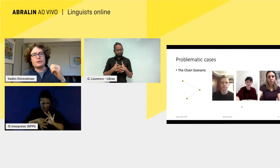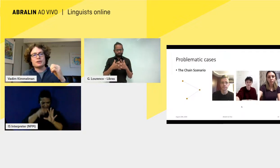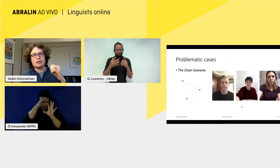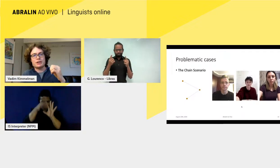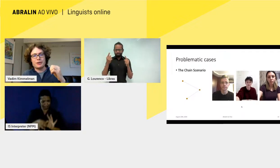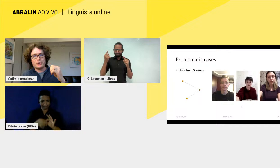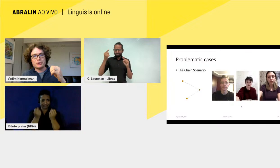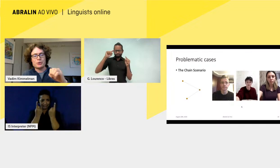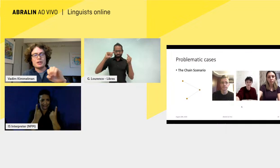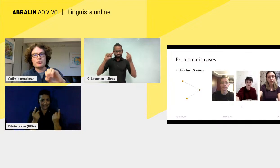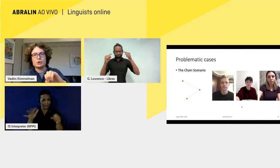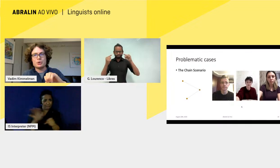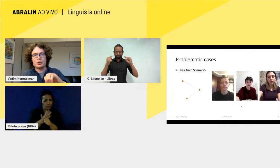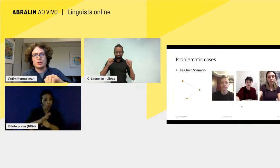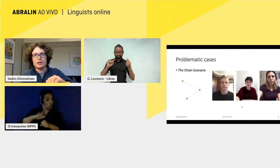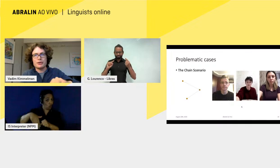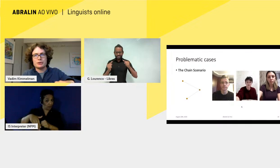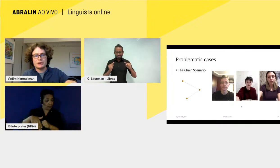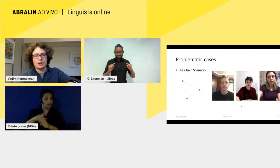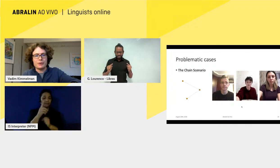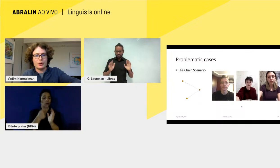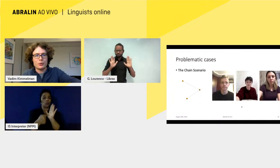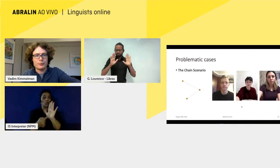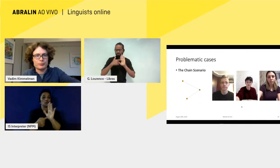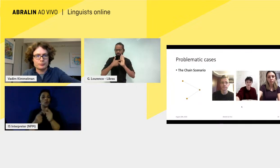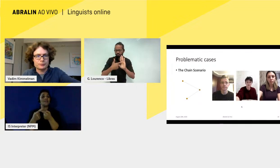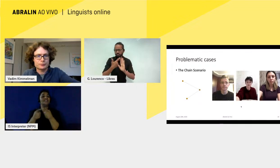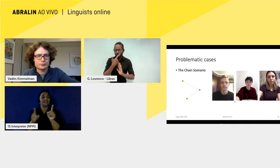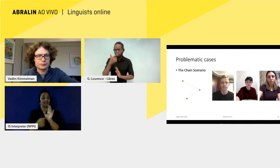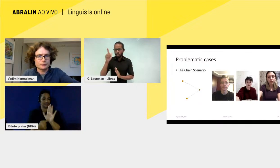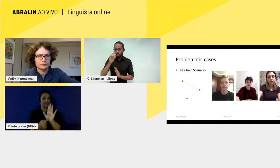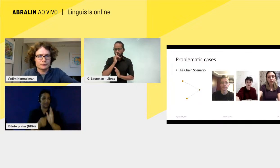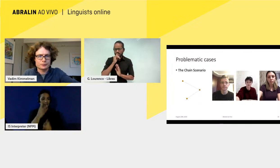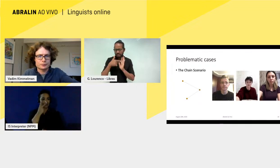lot of different scenarios. So let me show you another scenario.